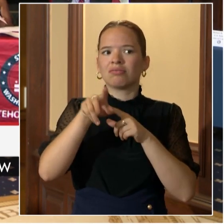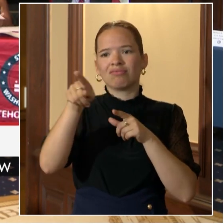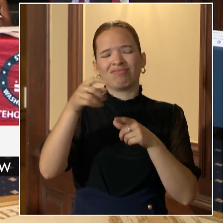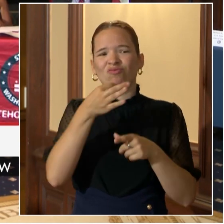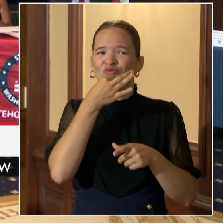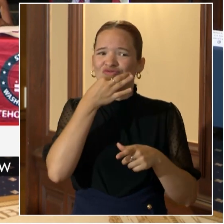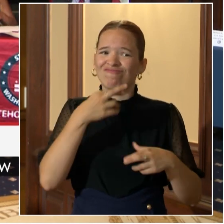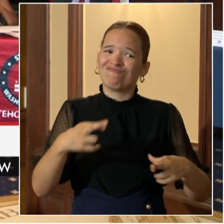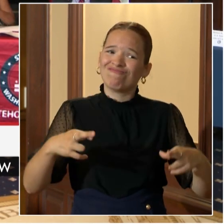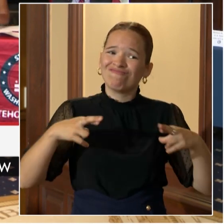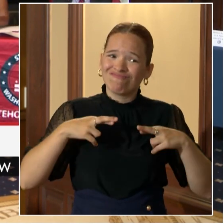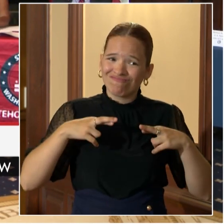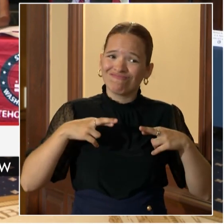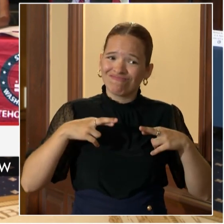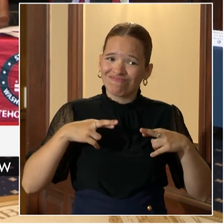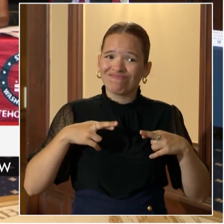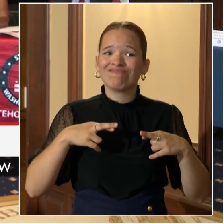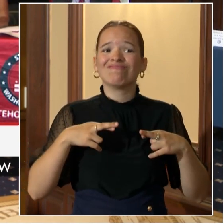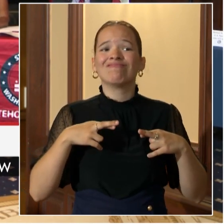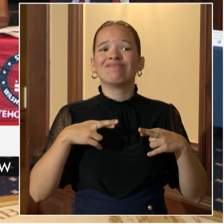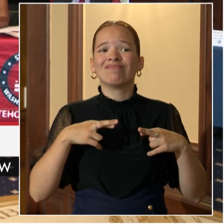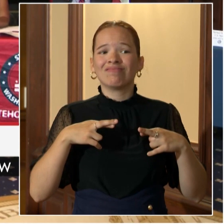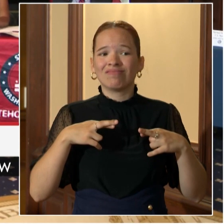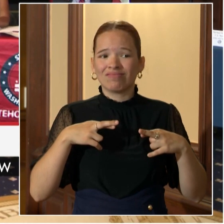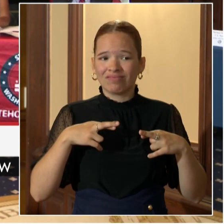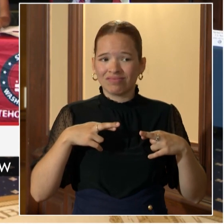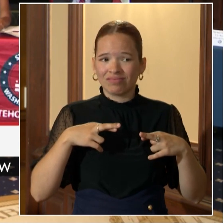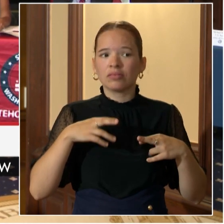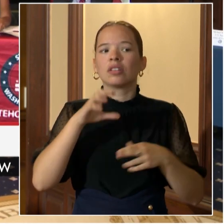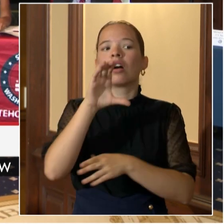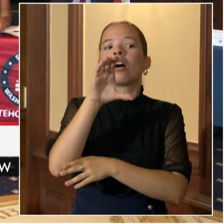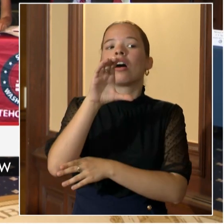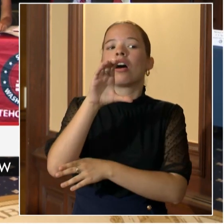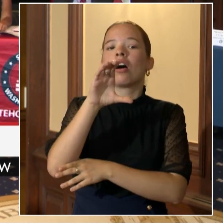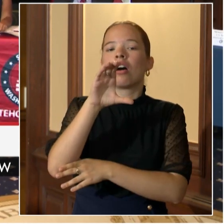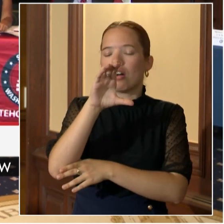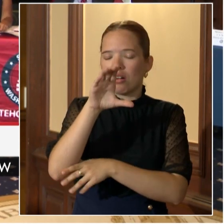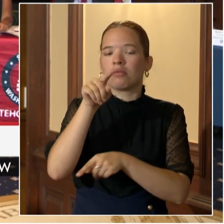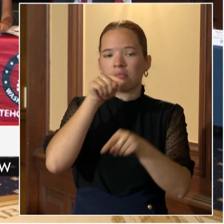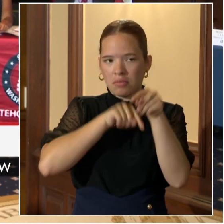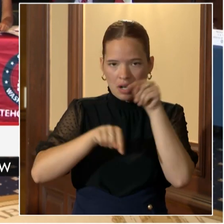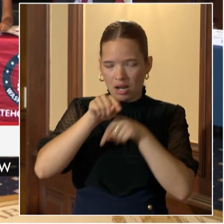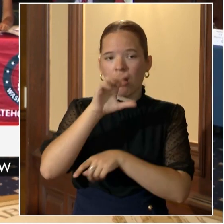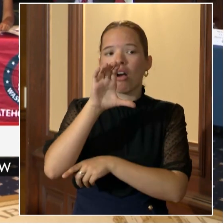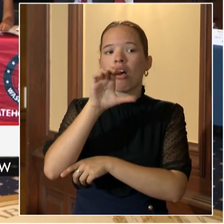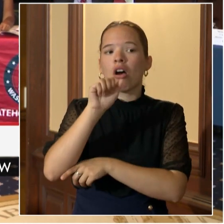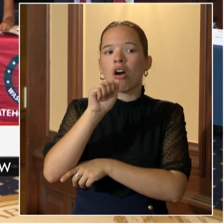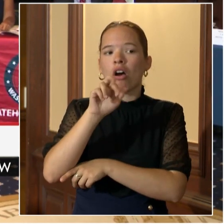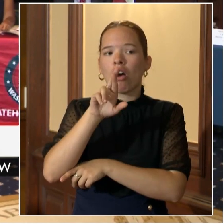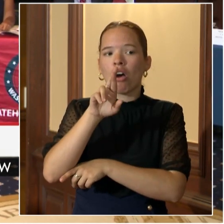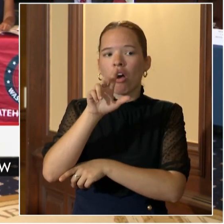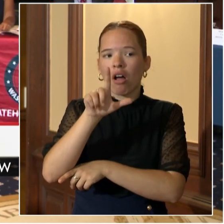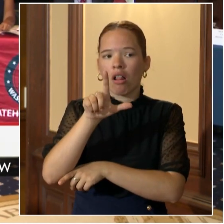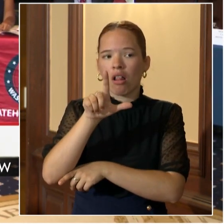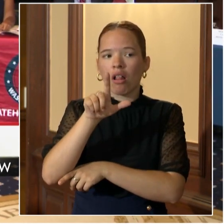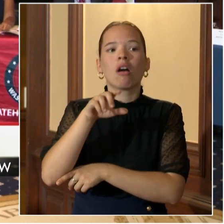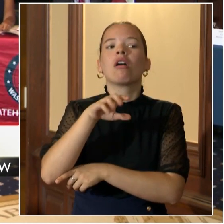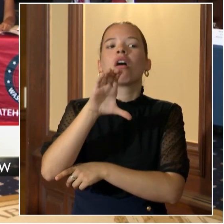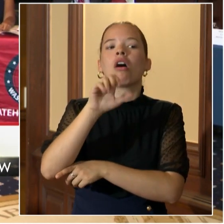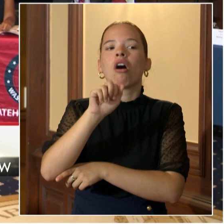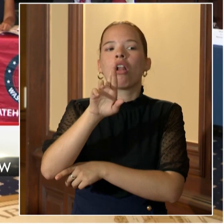Carper by renaming a portion of Delaware Avenue here in the District of Columbia is Senator Tom Carper